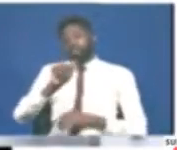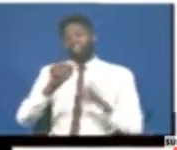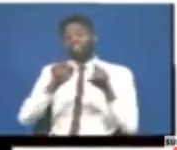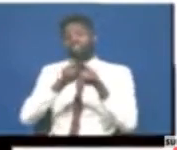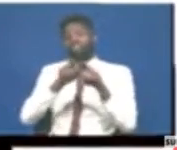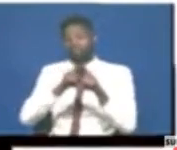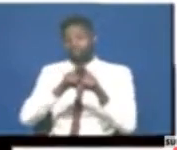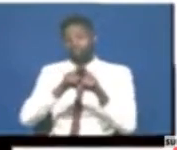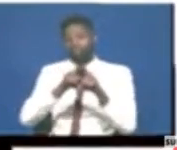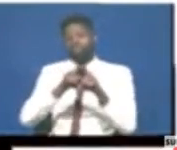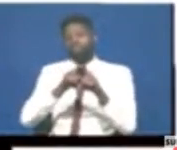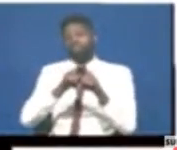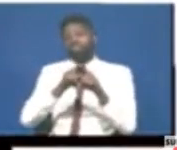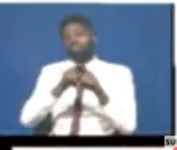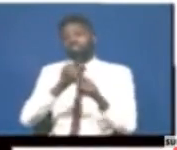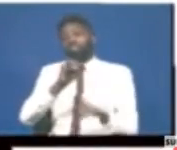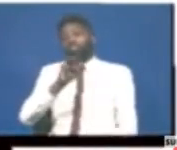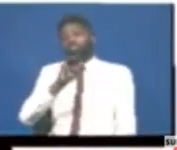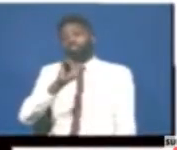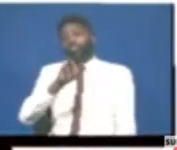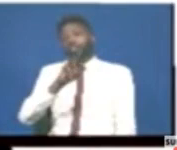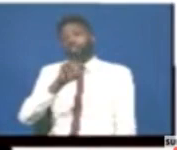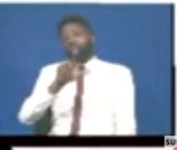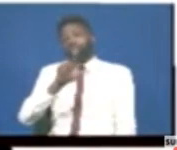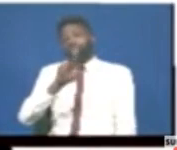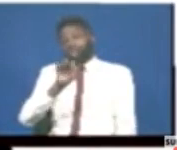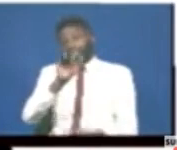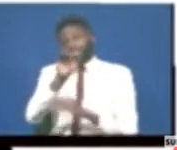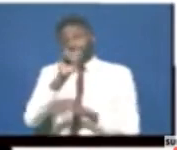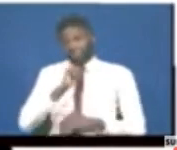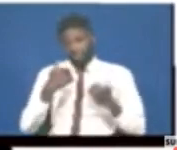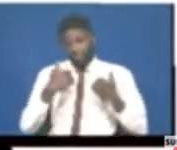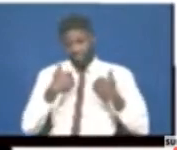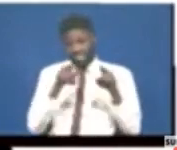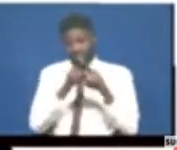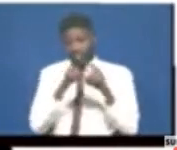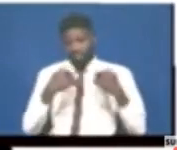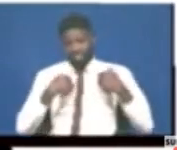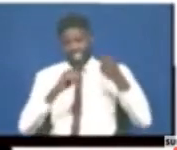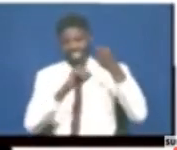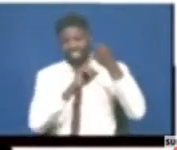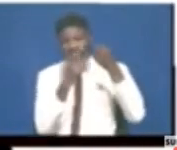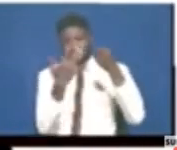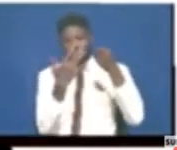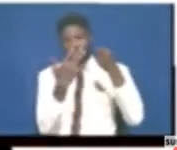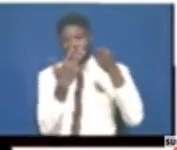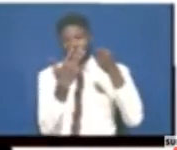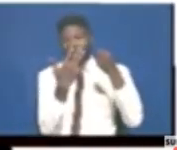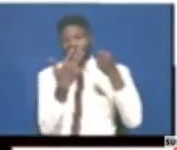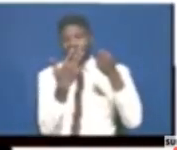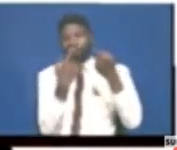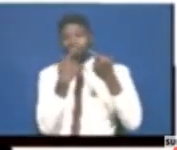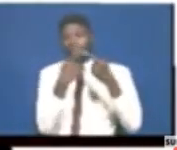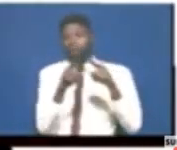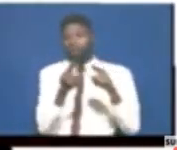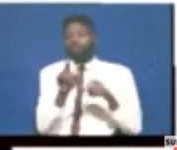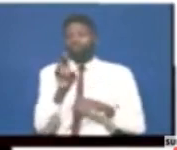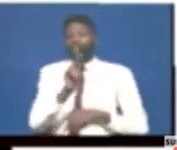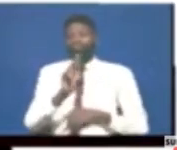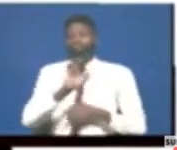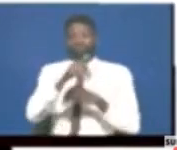where you are issued with five, six ballot papers, but you don't utilize all of